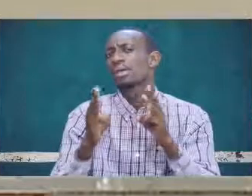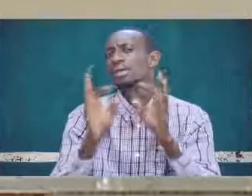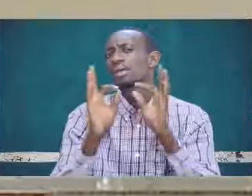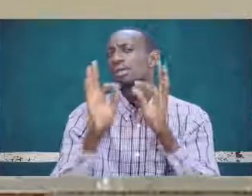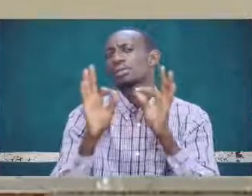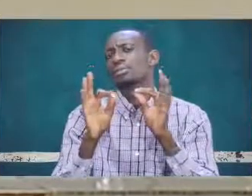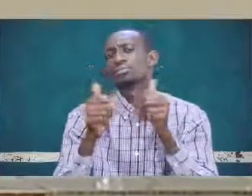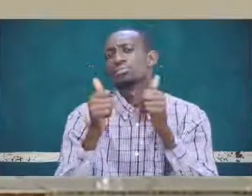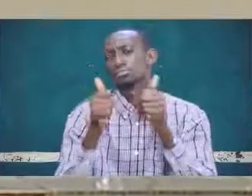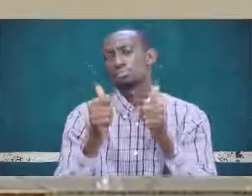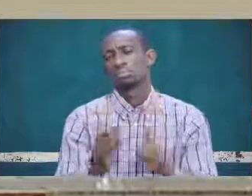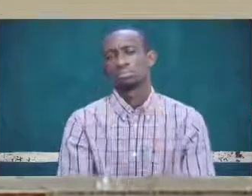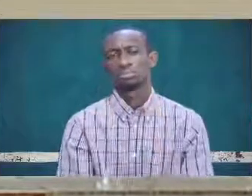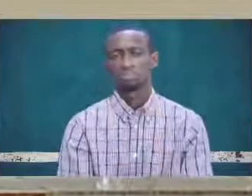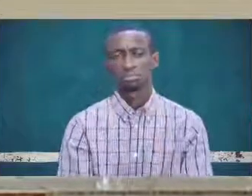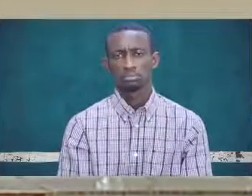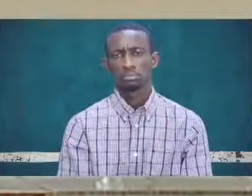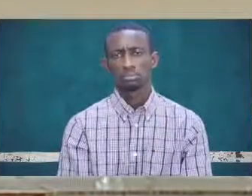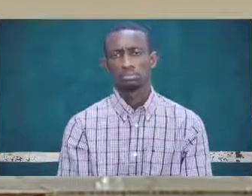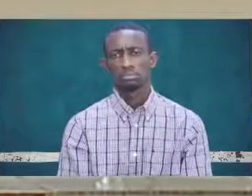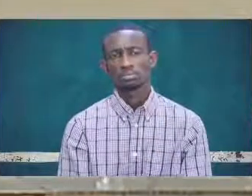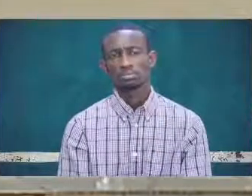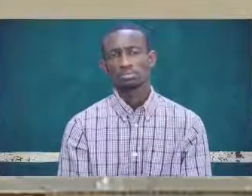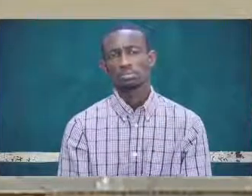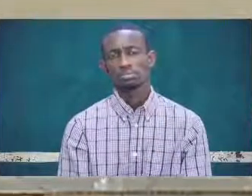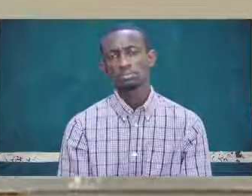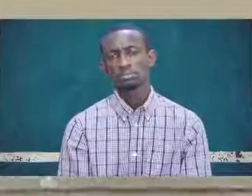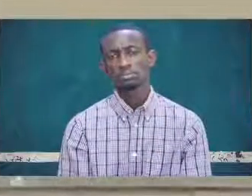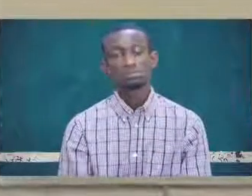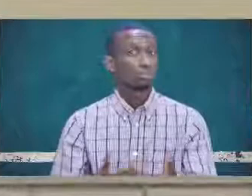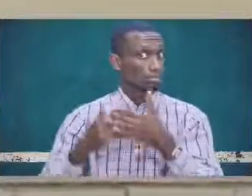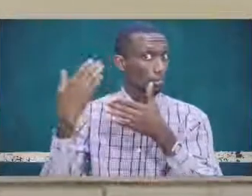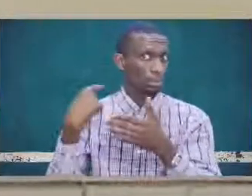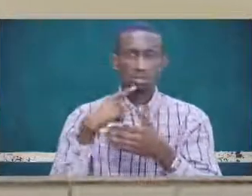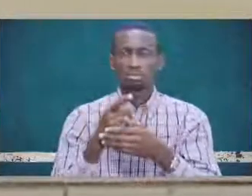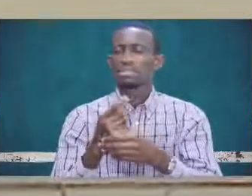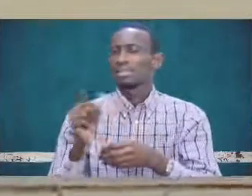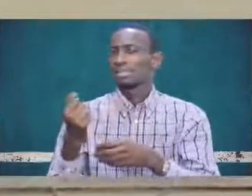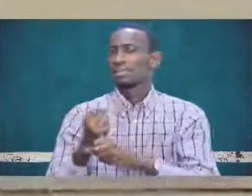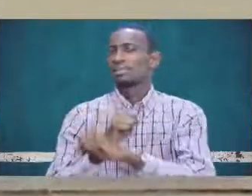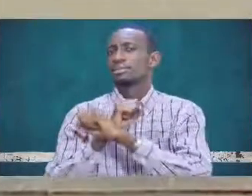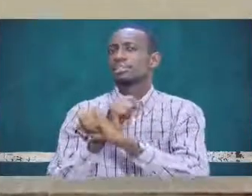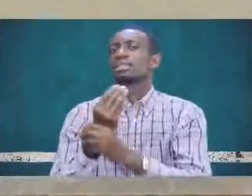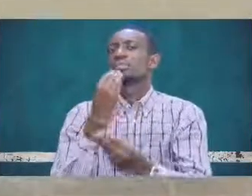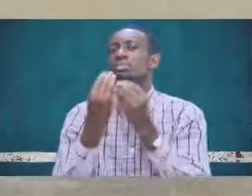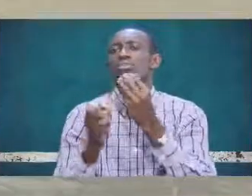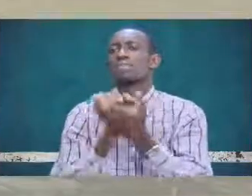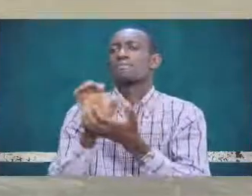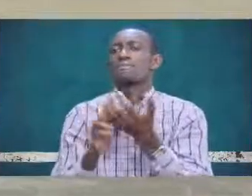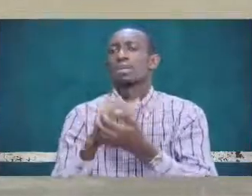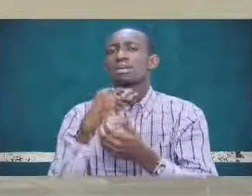and properly. Perform its function. I also mentioned it also prevents food from being fermented. Let's talk